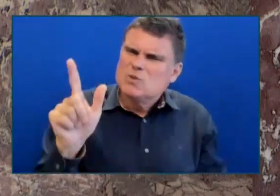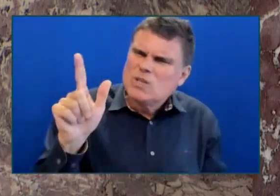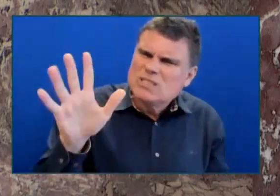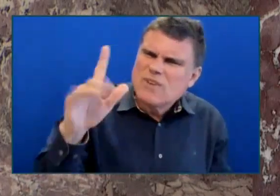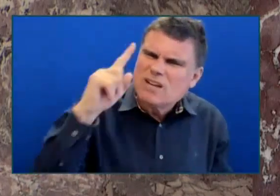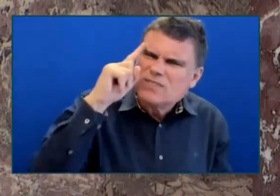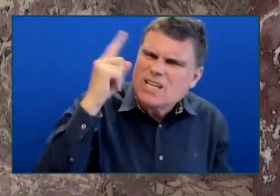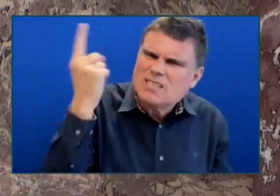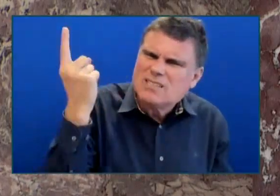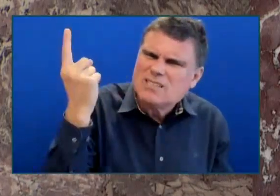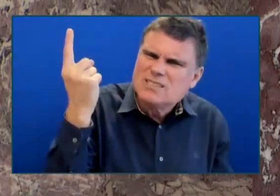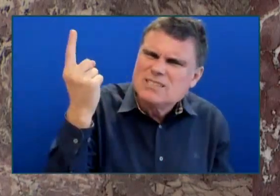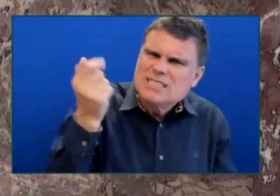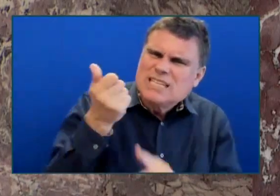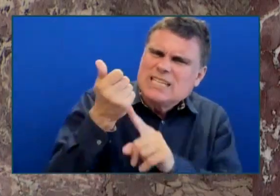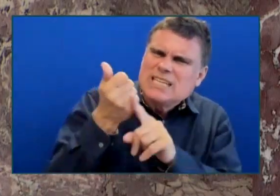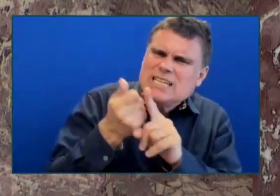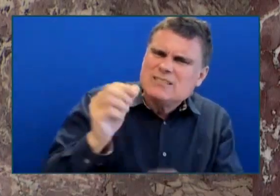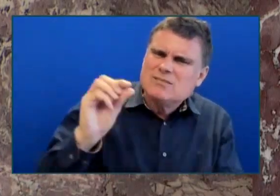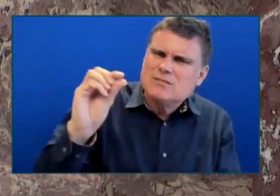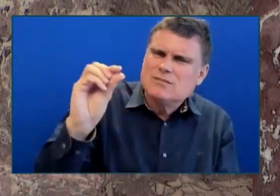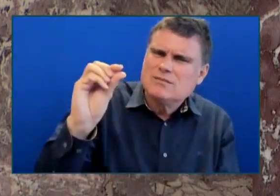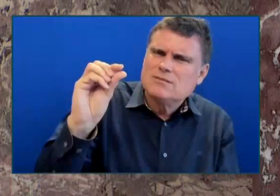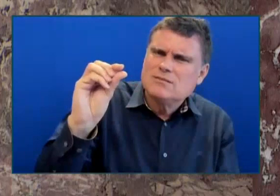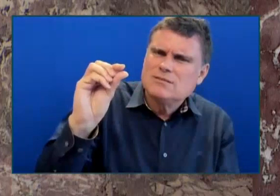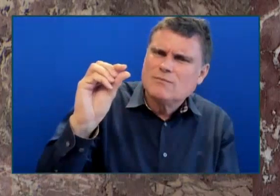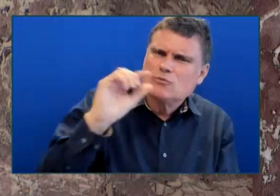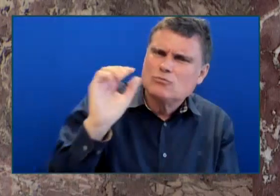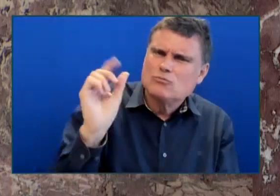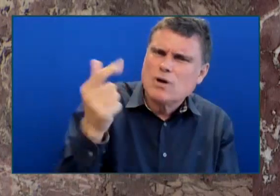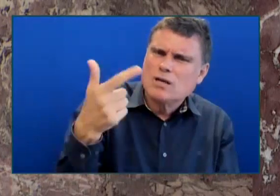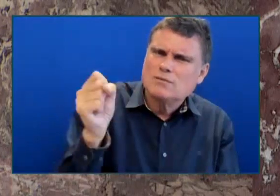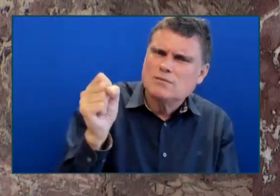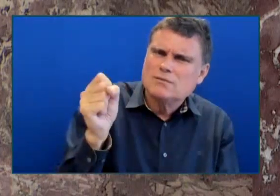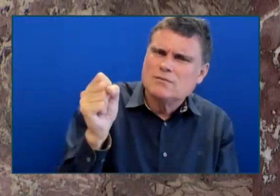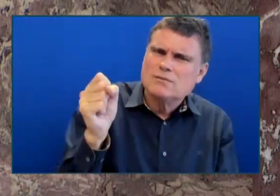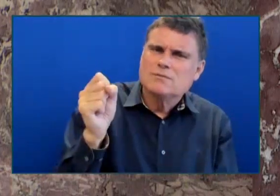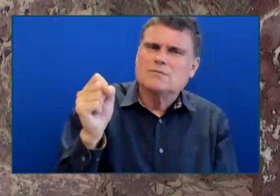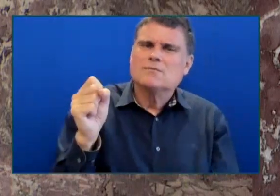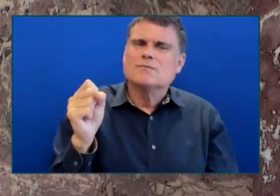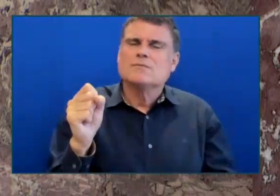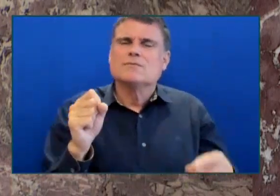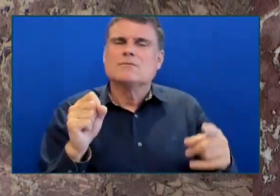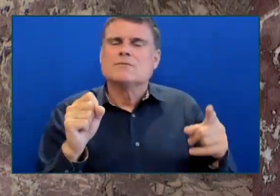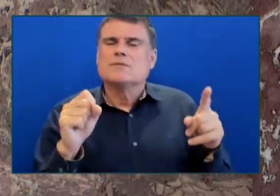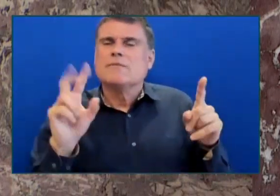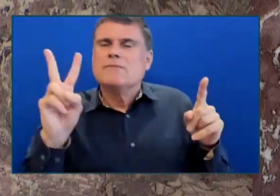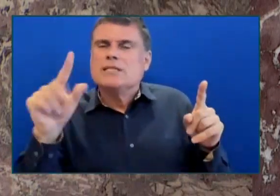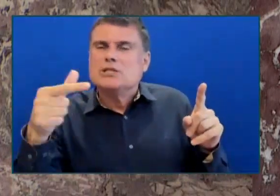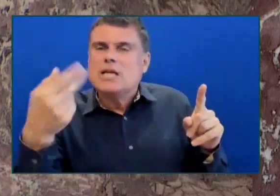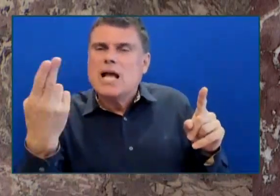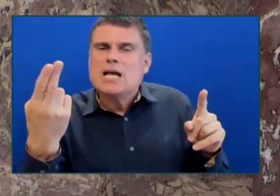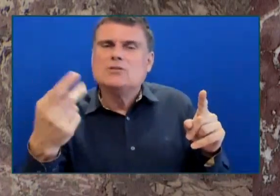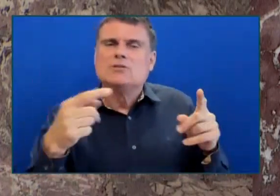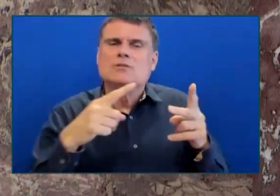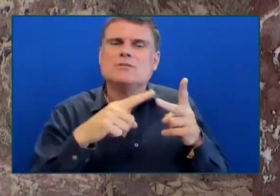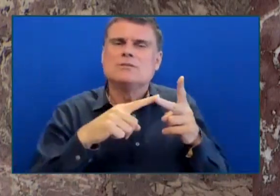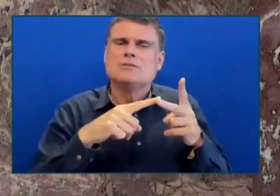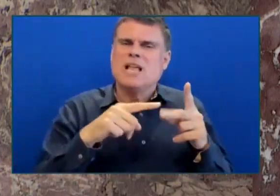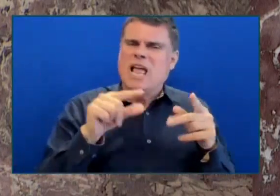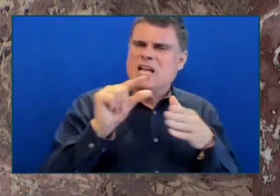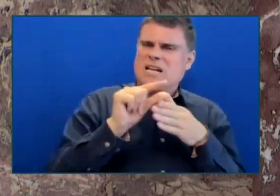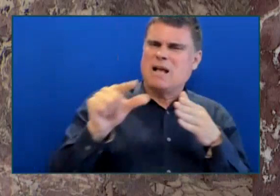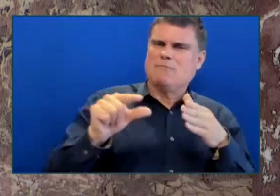this government's flooding of the market. Unsurprisingly, doctors are reporting a disturbing rise in the number of youths with